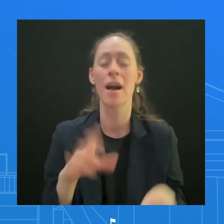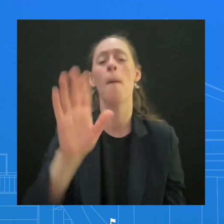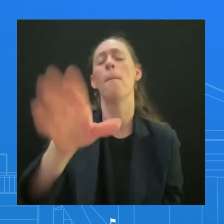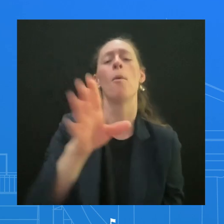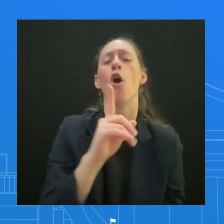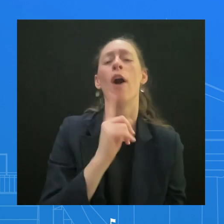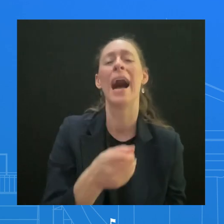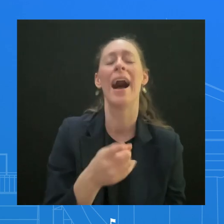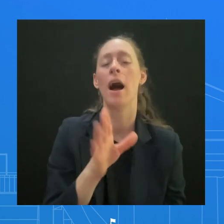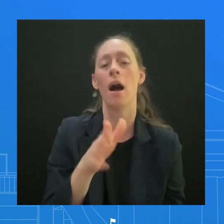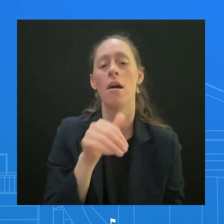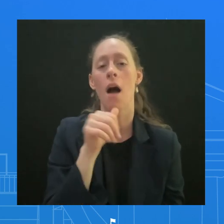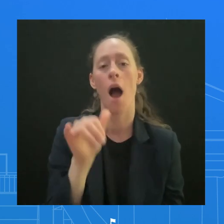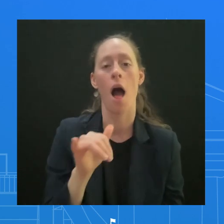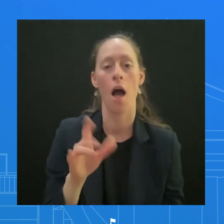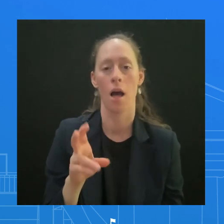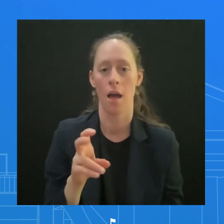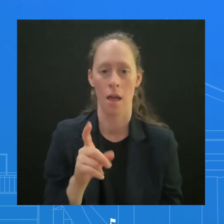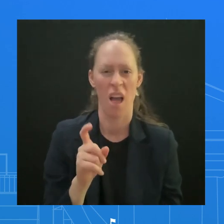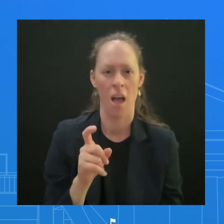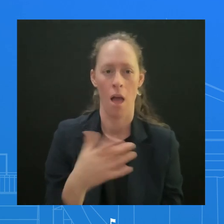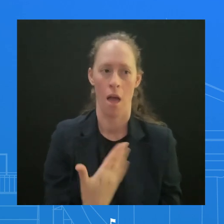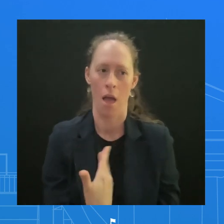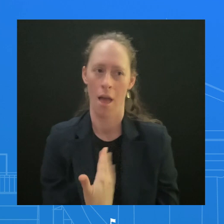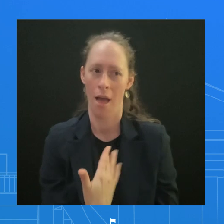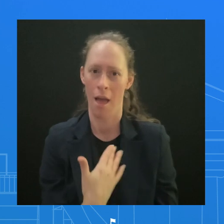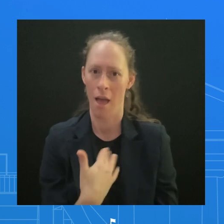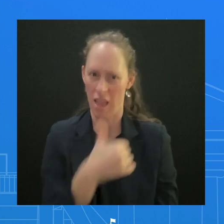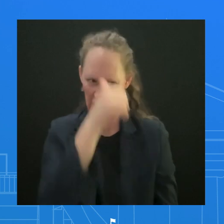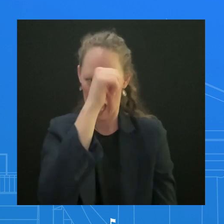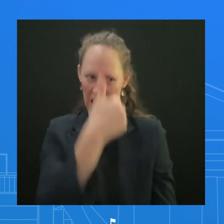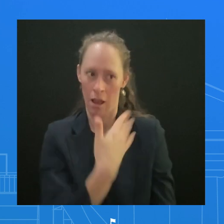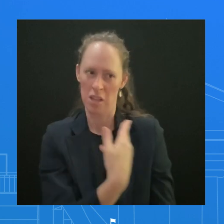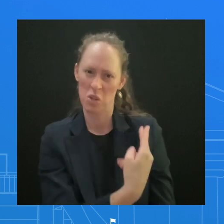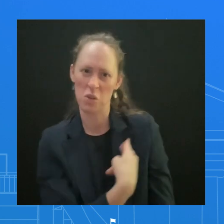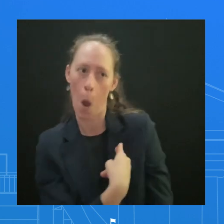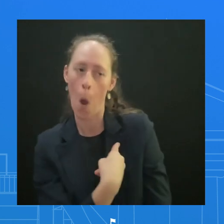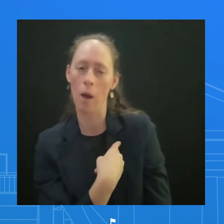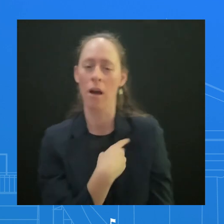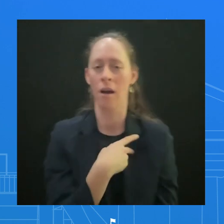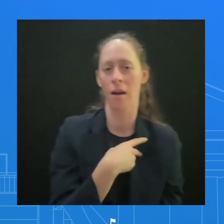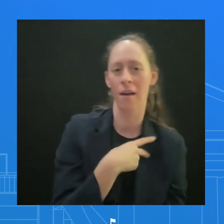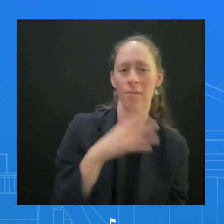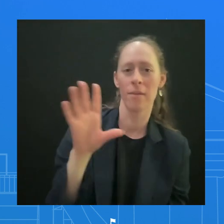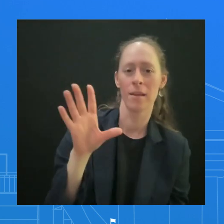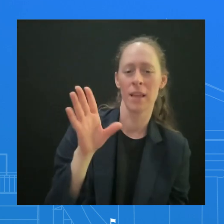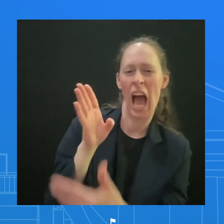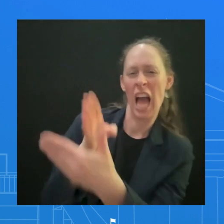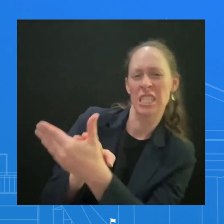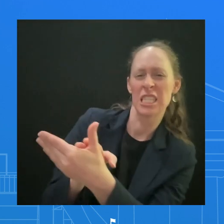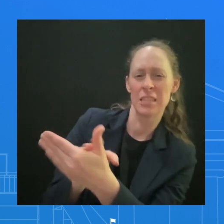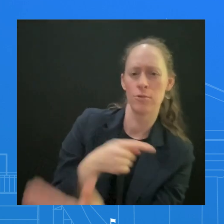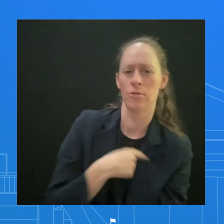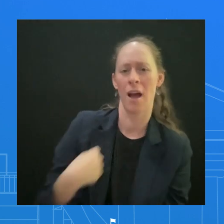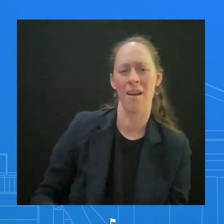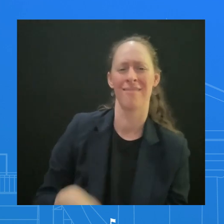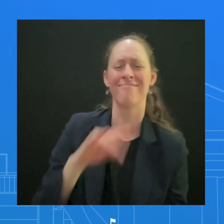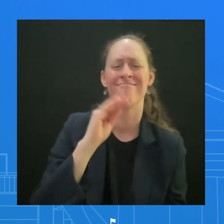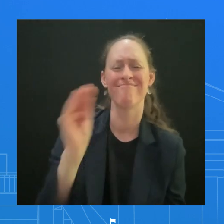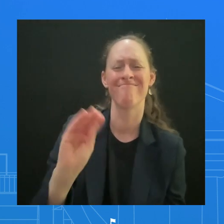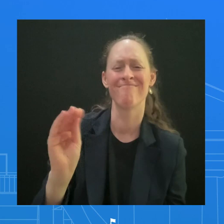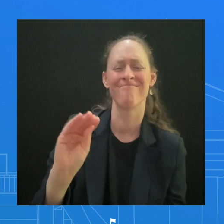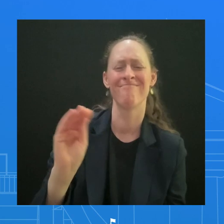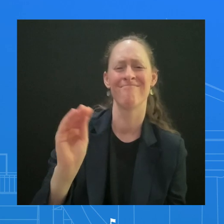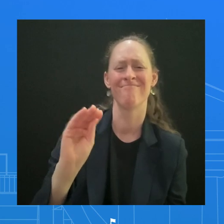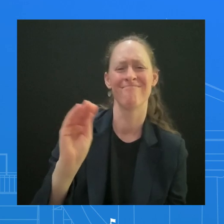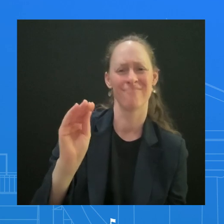sovereign, independent state. They have their own foreign policy that they have to manage, and they live in a tough neighborhood. They are becoming an increasing